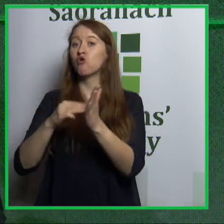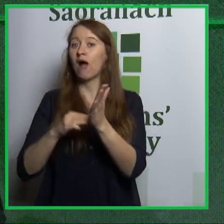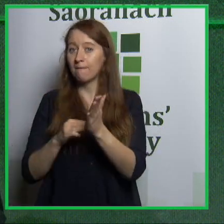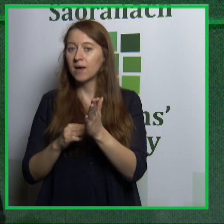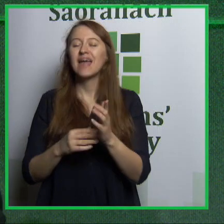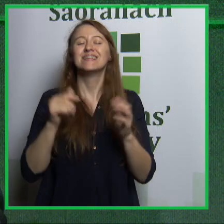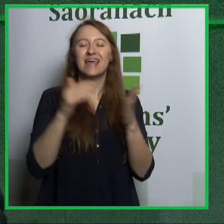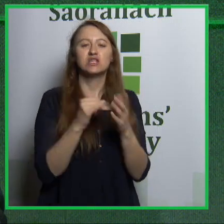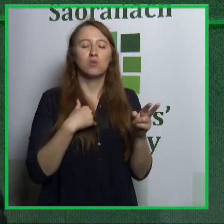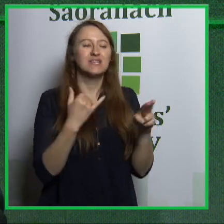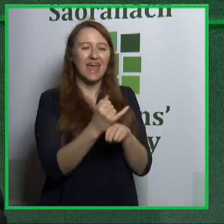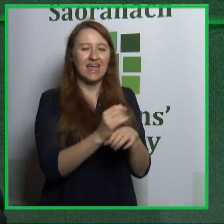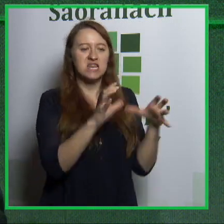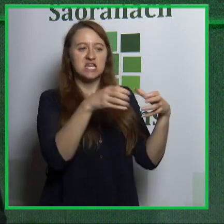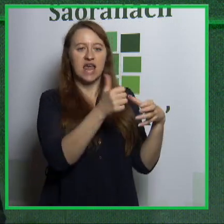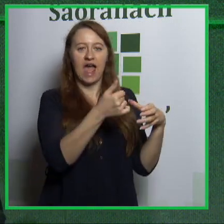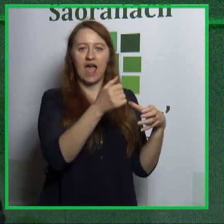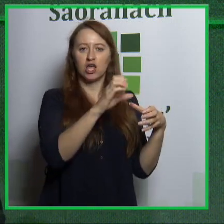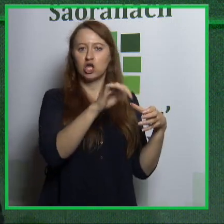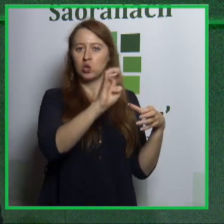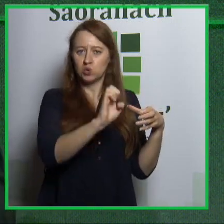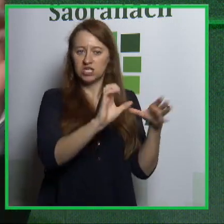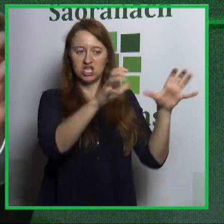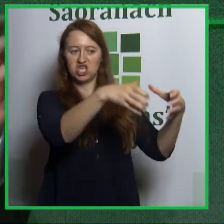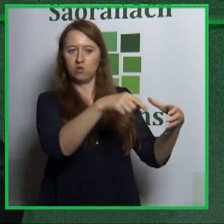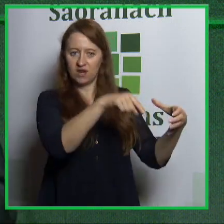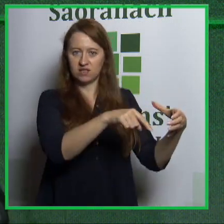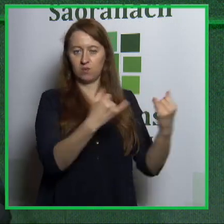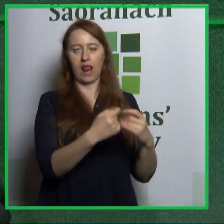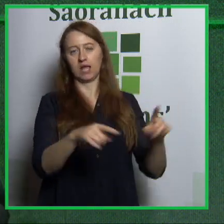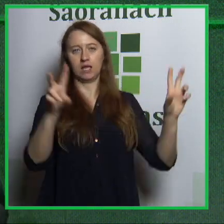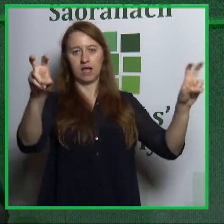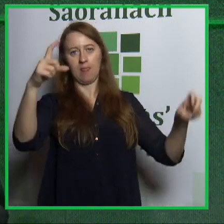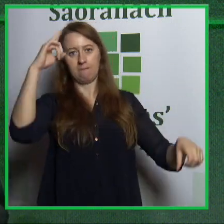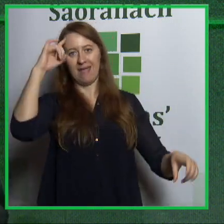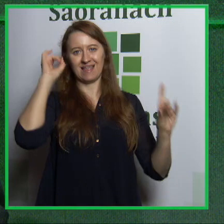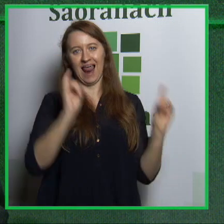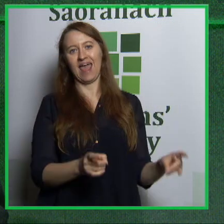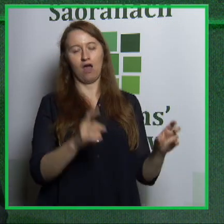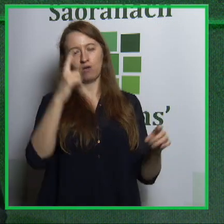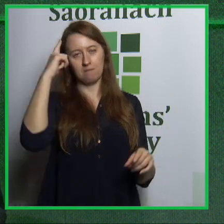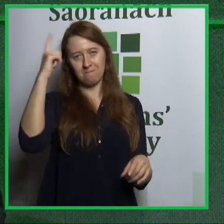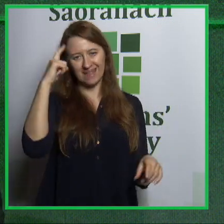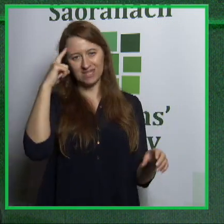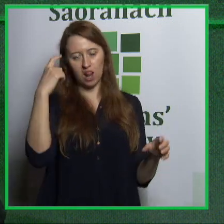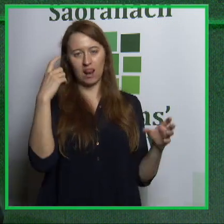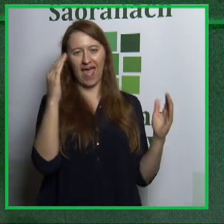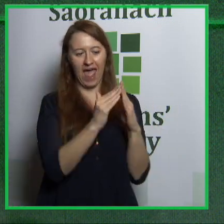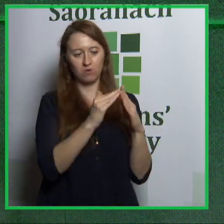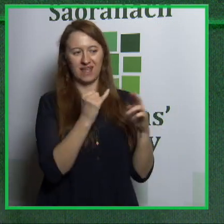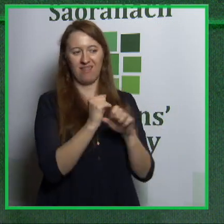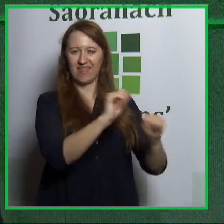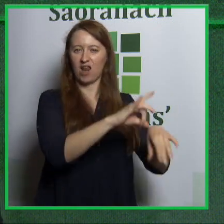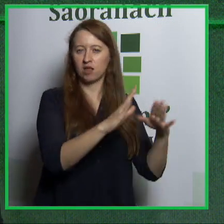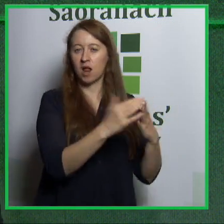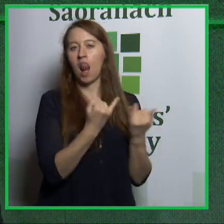which had been, you know, nicknamed, you know, the mental house of that wing of the hospital, which was the terminology used by everybody in